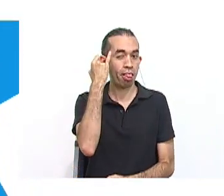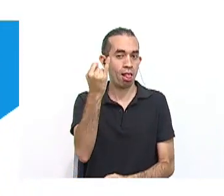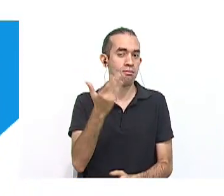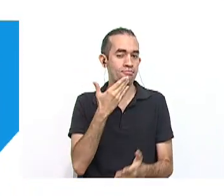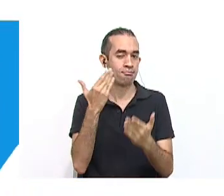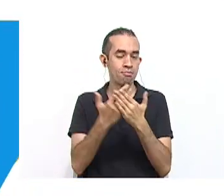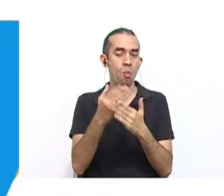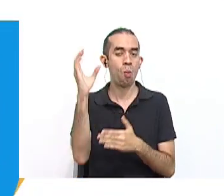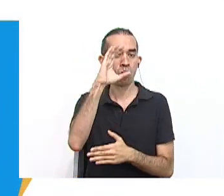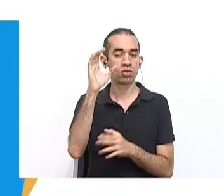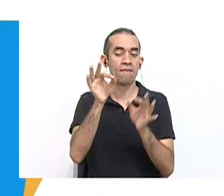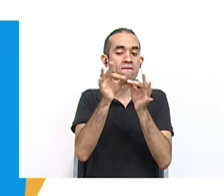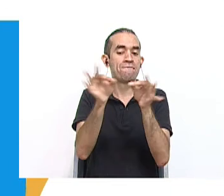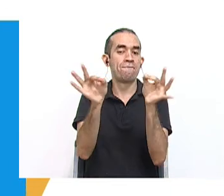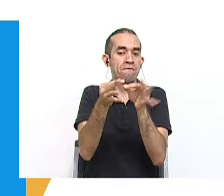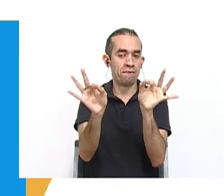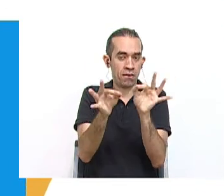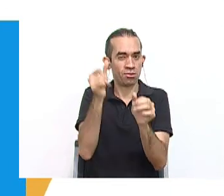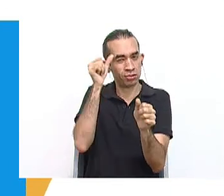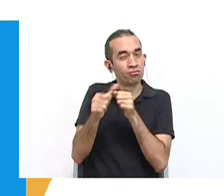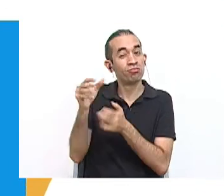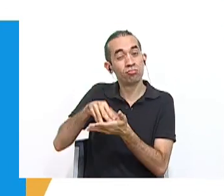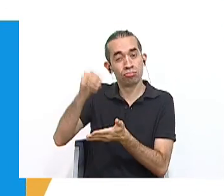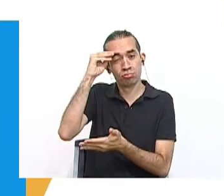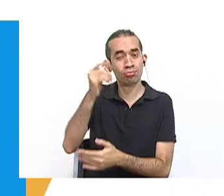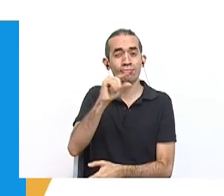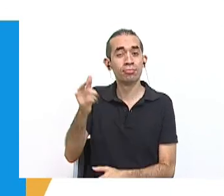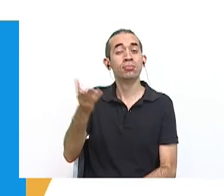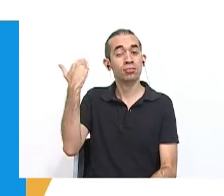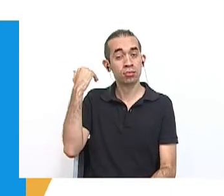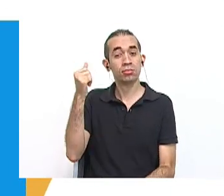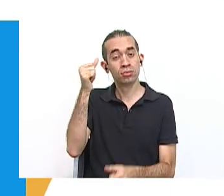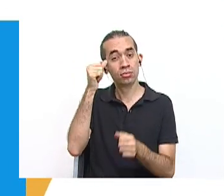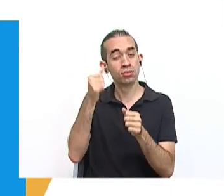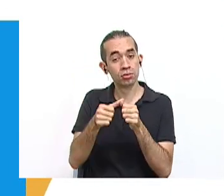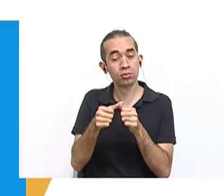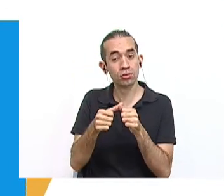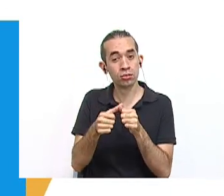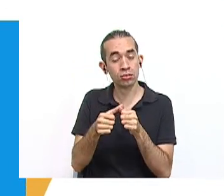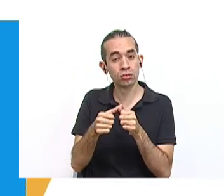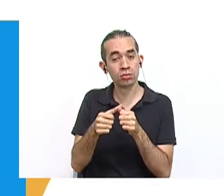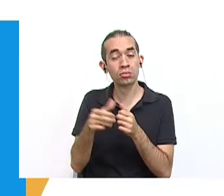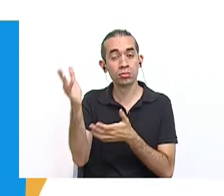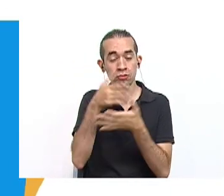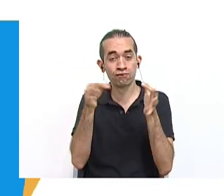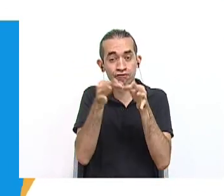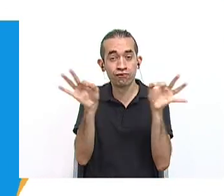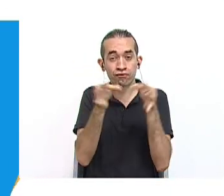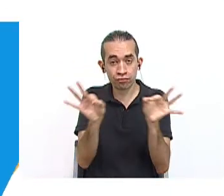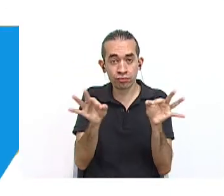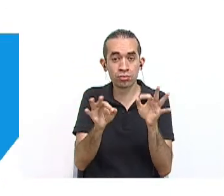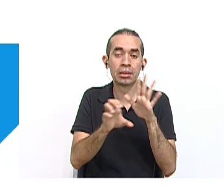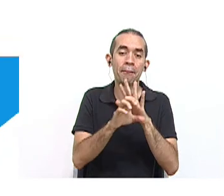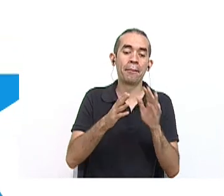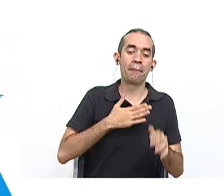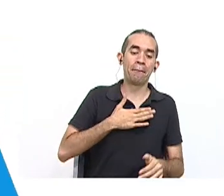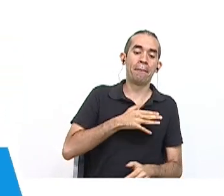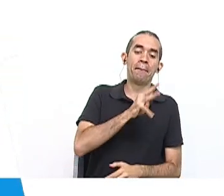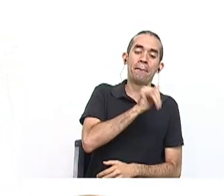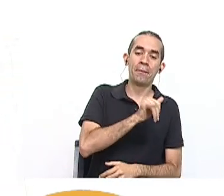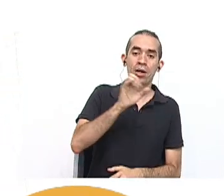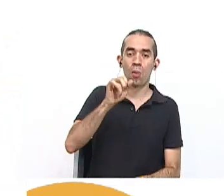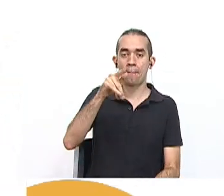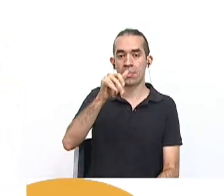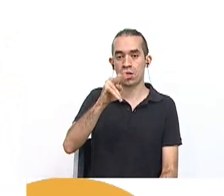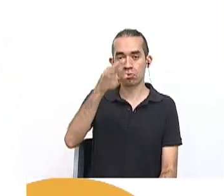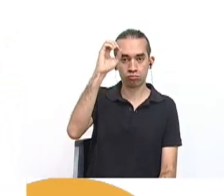for expressions. Remember that we have been learning, and last week, I think we looked at some expressions like, in my opinion, I